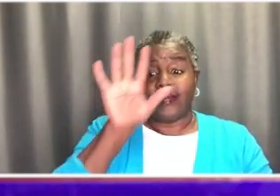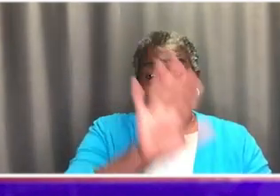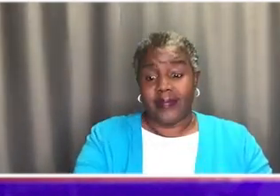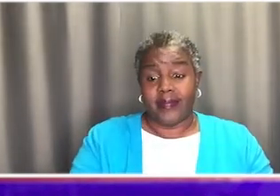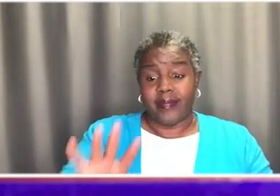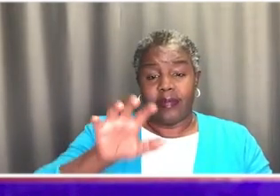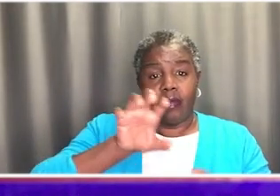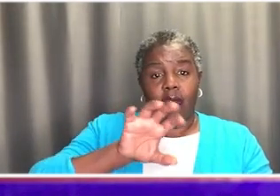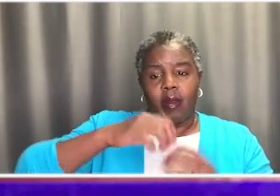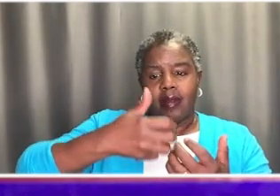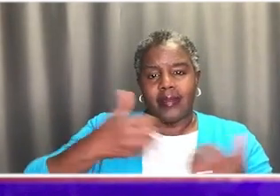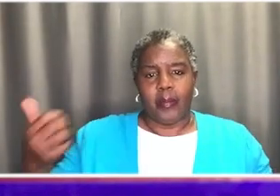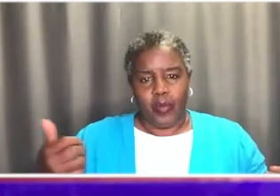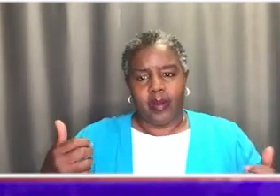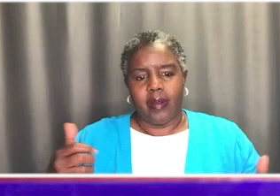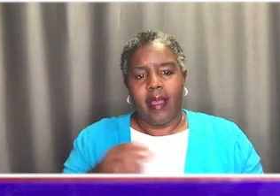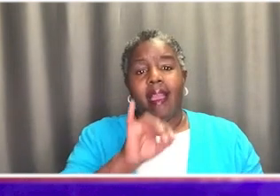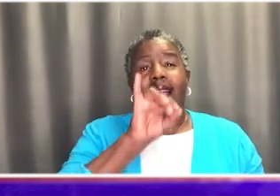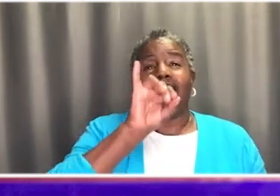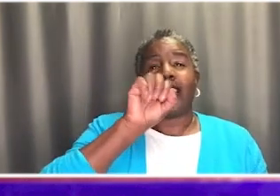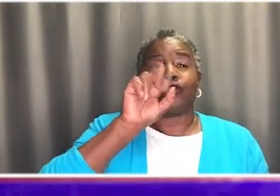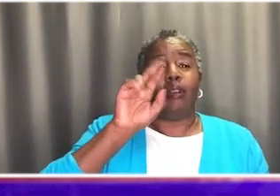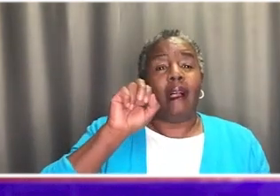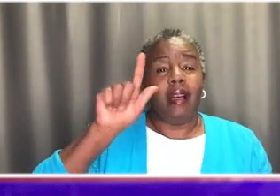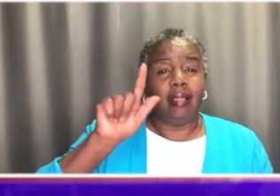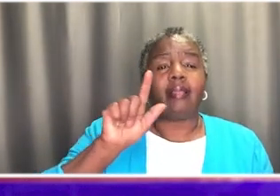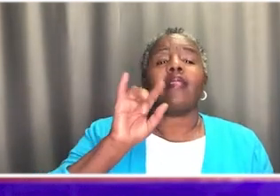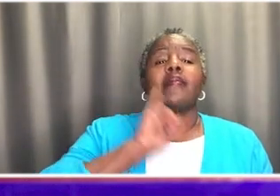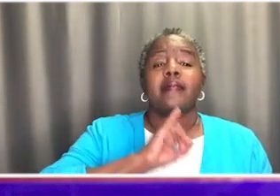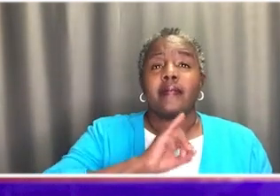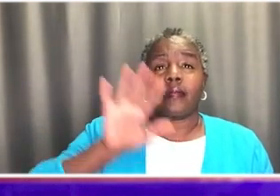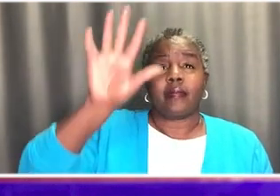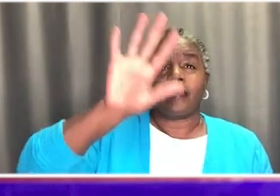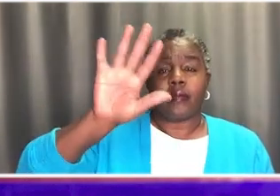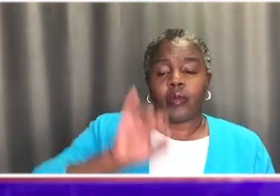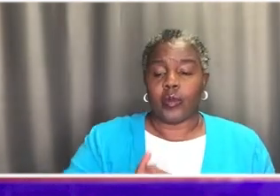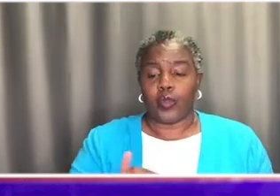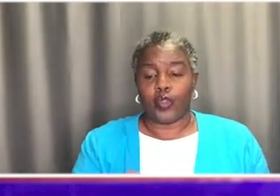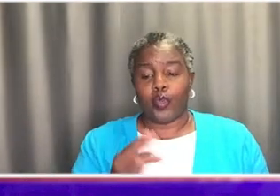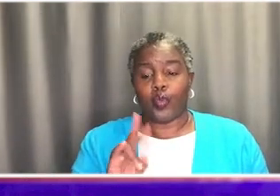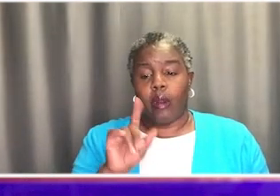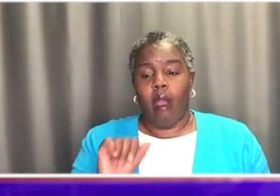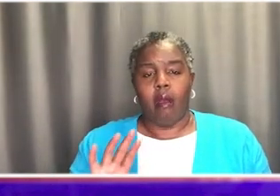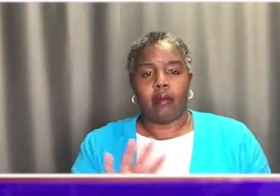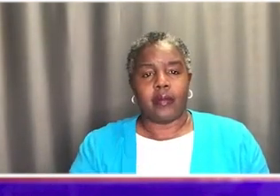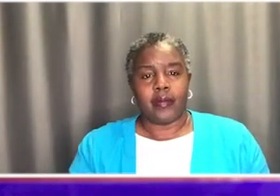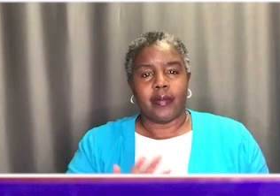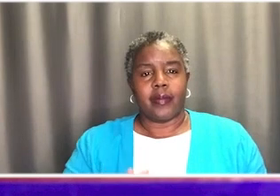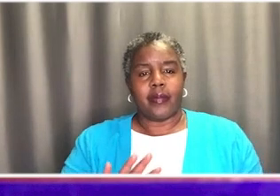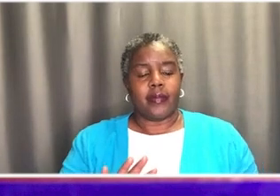between Israel and Judah. And King Joash is who ruled Judah at the